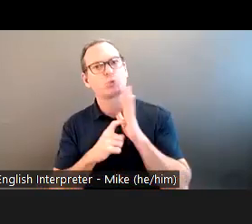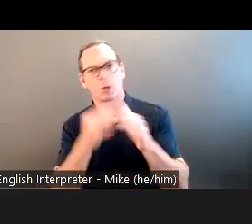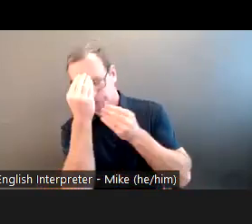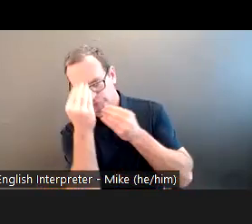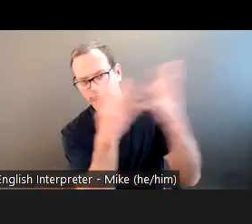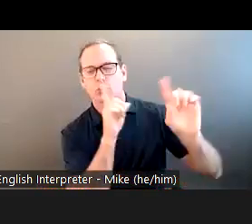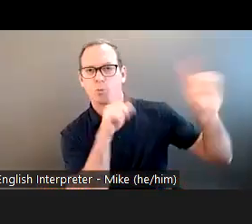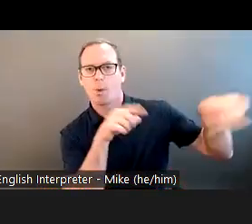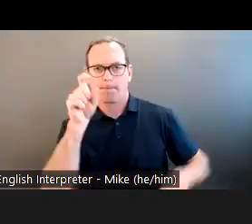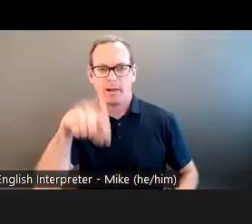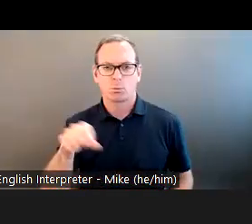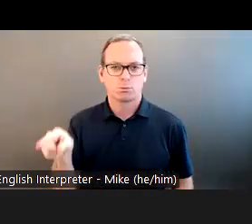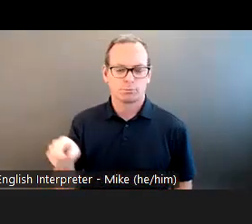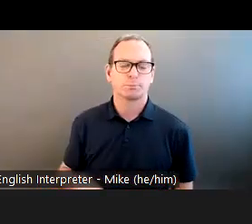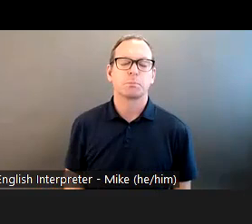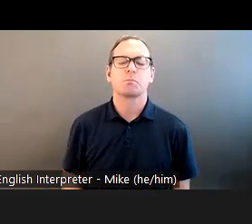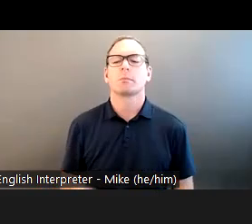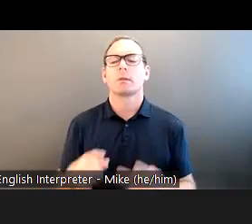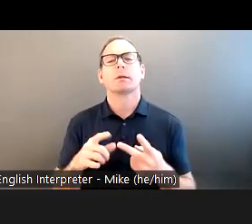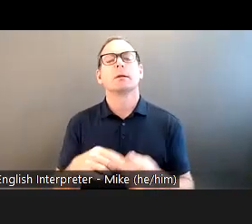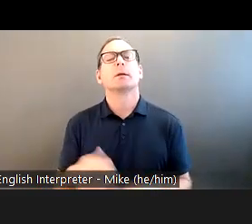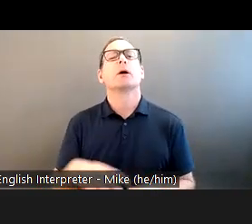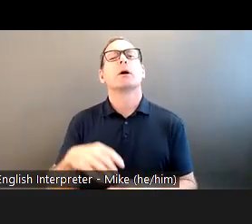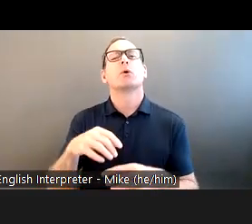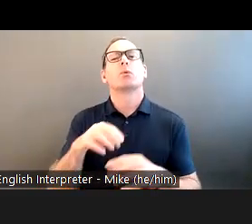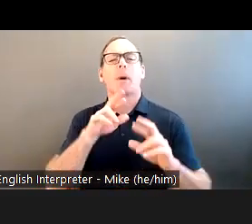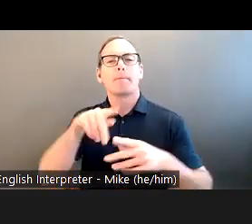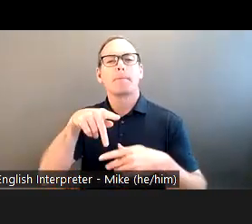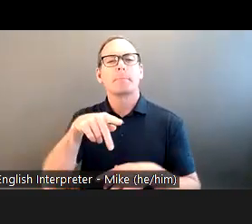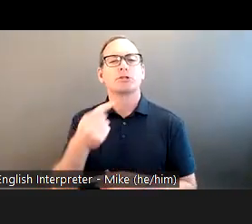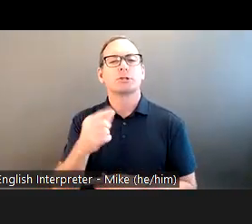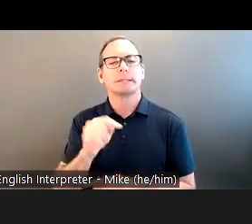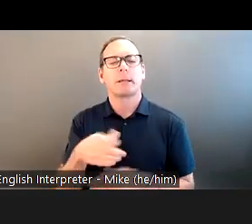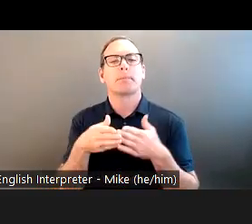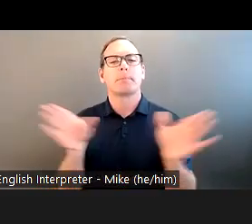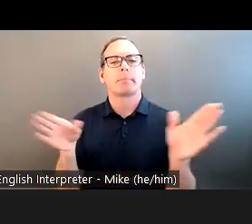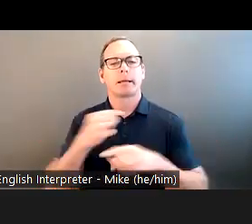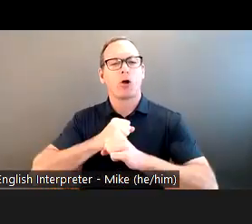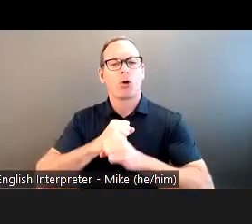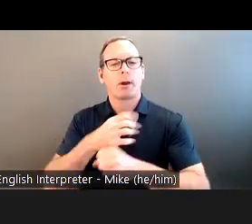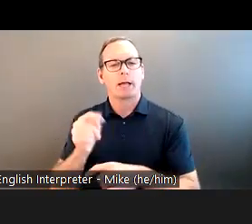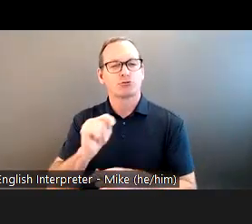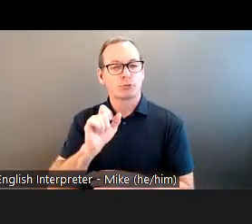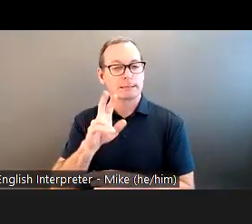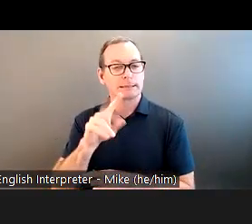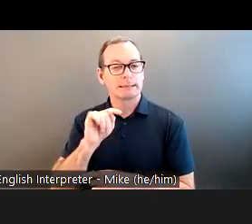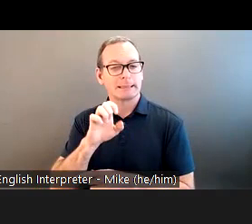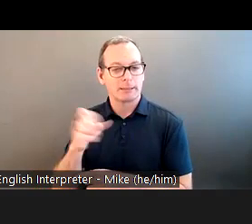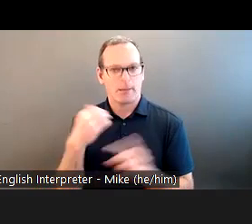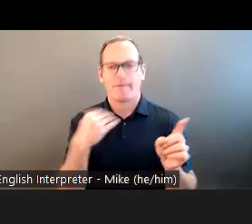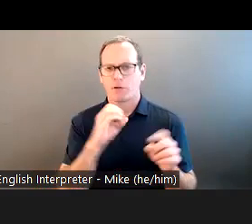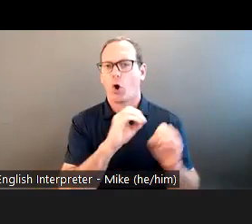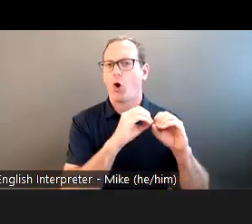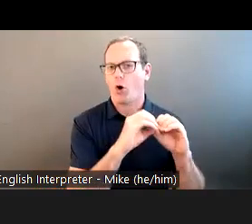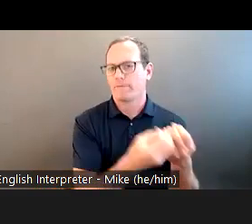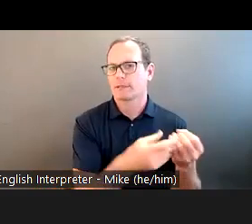Guardian and Trustees Office. They have an investigations unit. And then, of course, police are always the option, right? If there is an assault